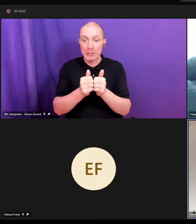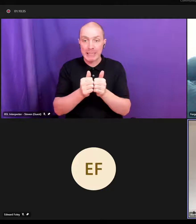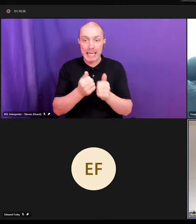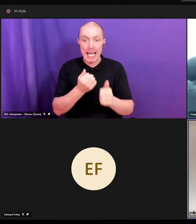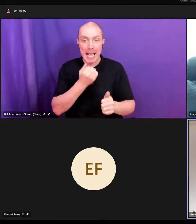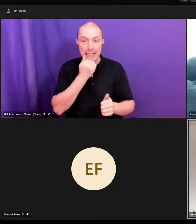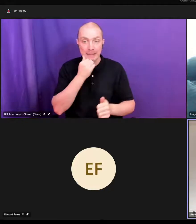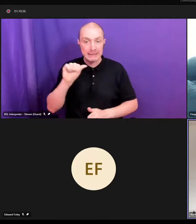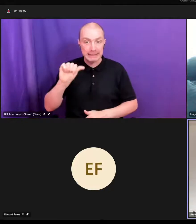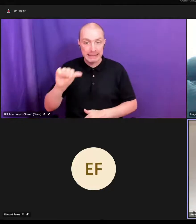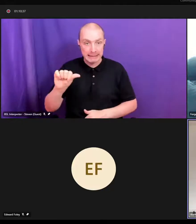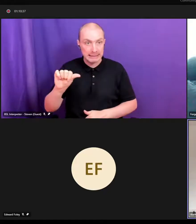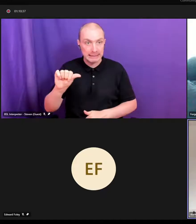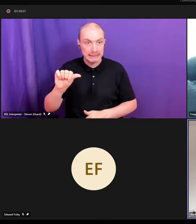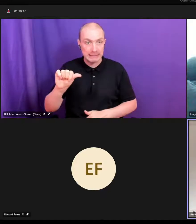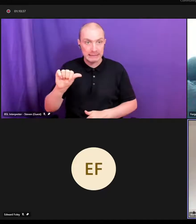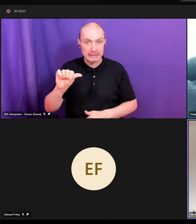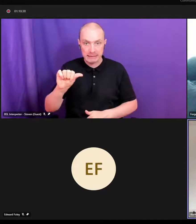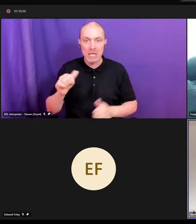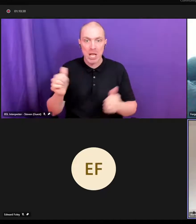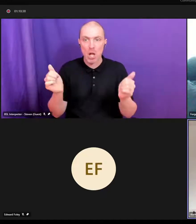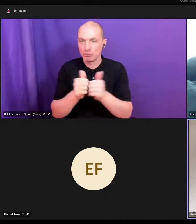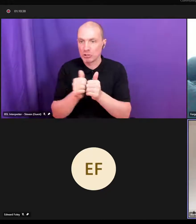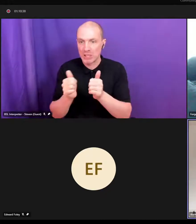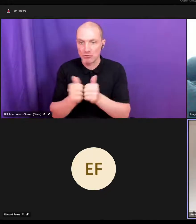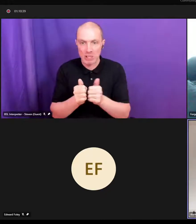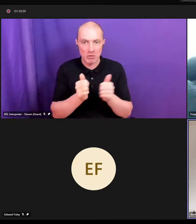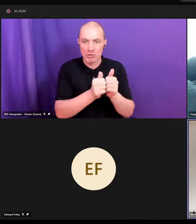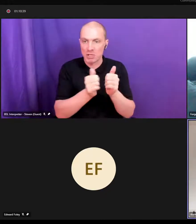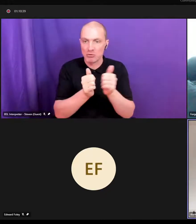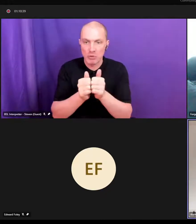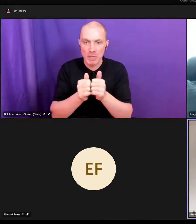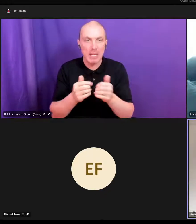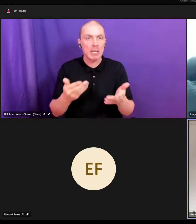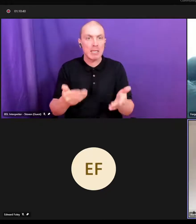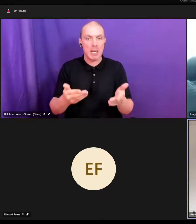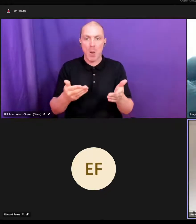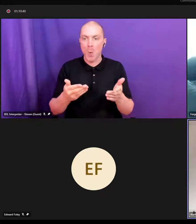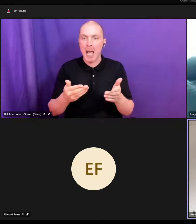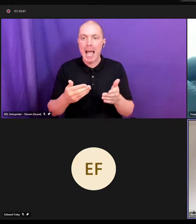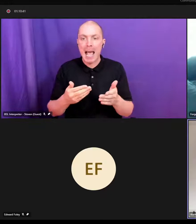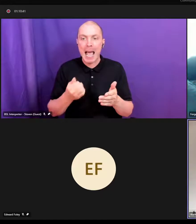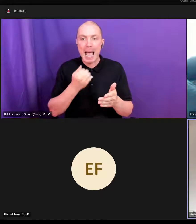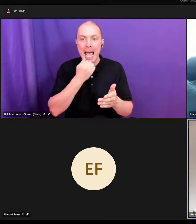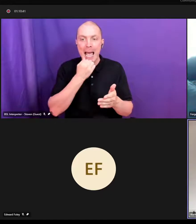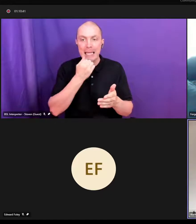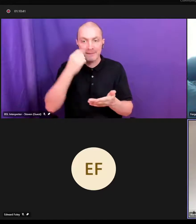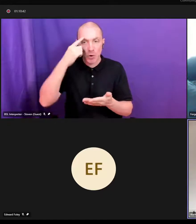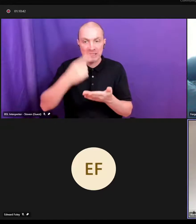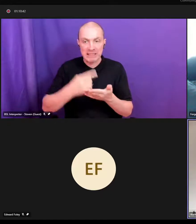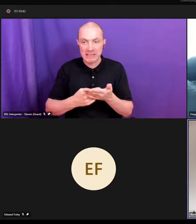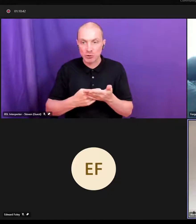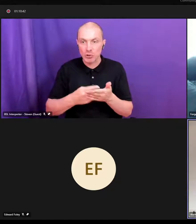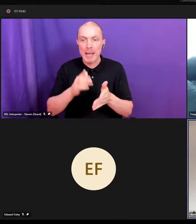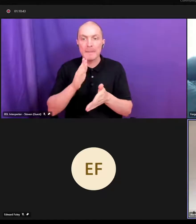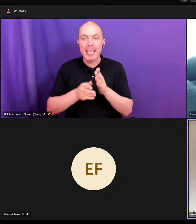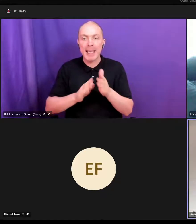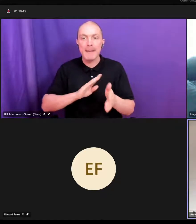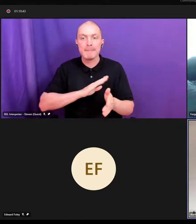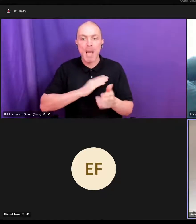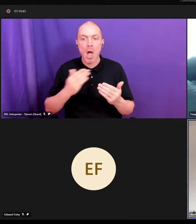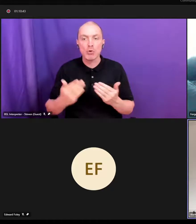Agreed. Okay, thank you. We're going to items for decision. It's the Play Park Renewal Fund,